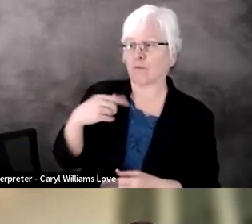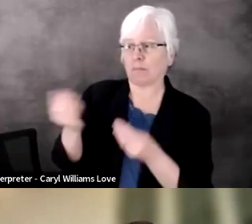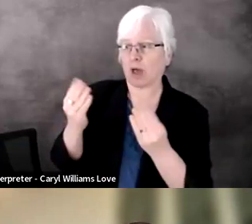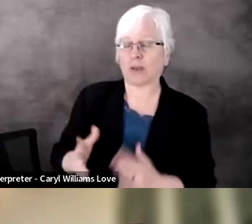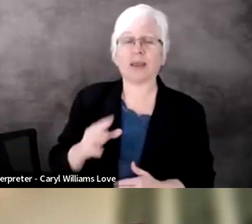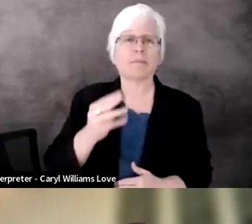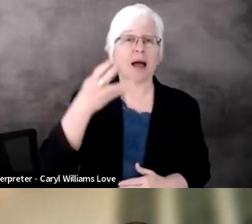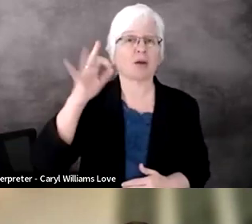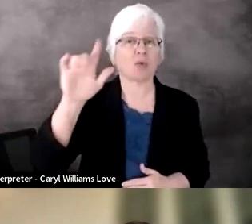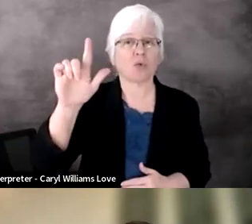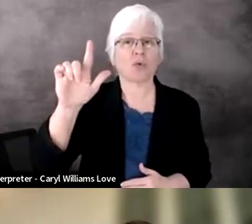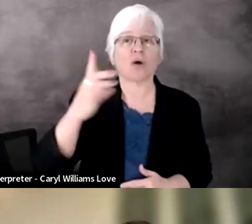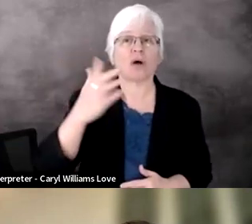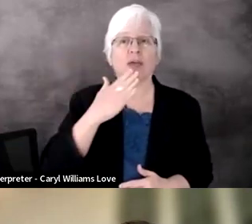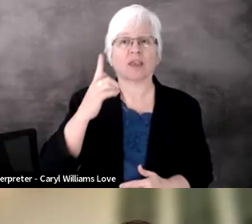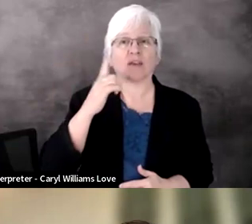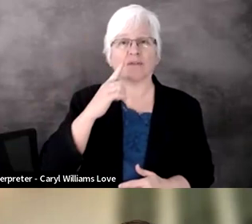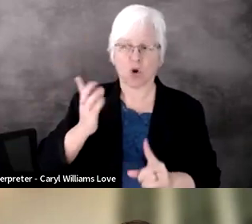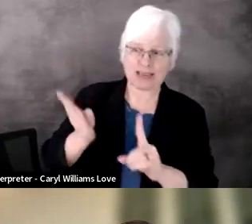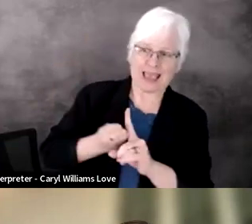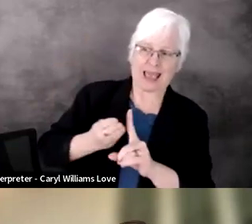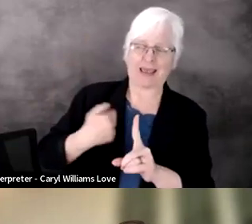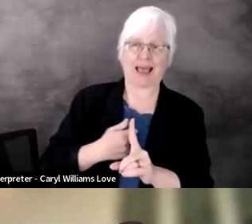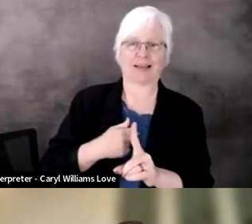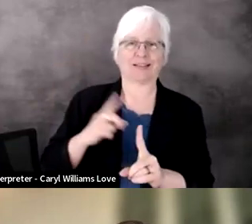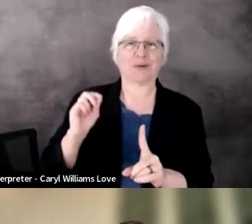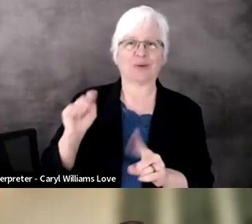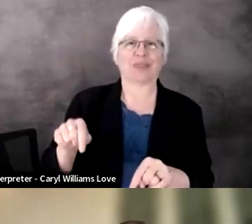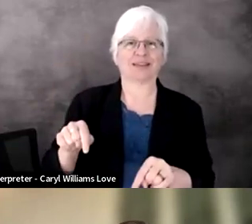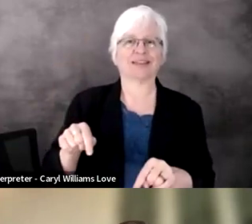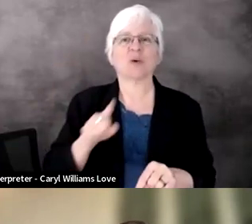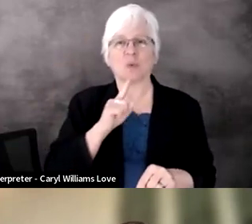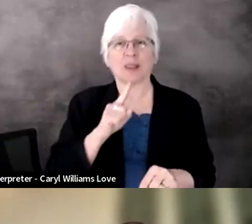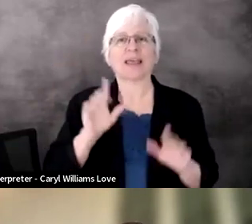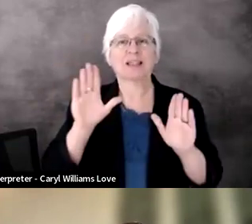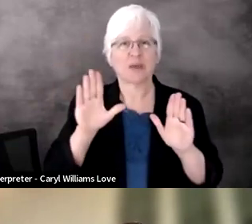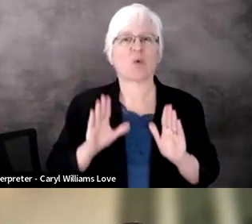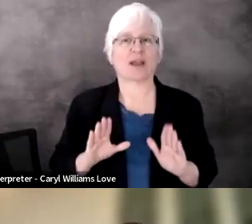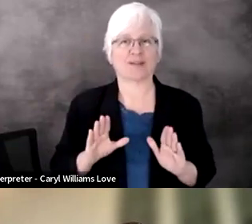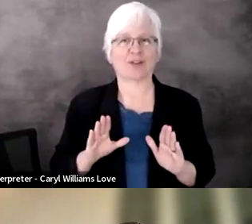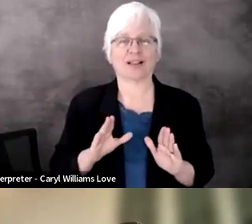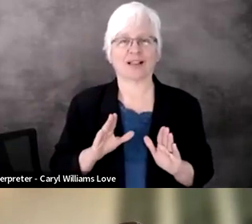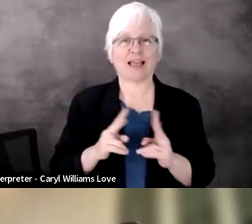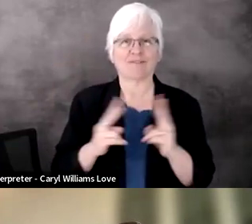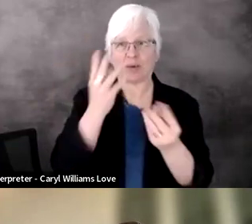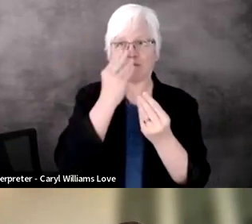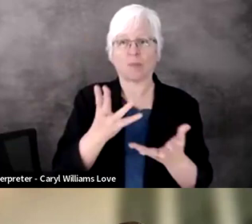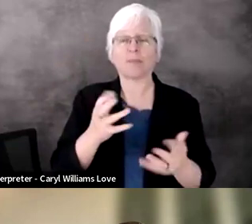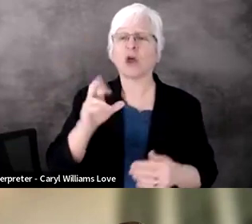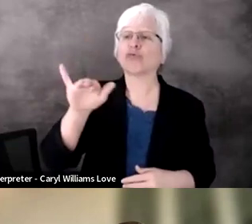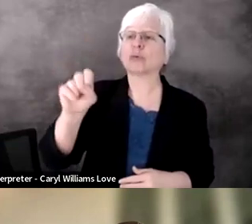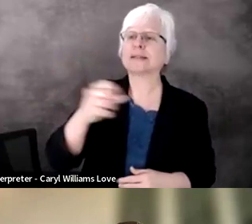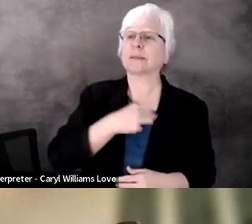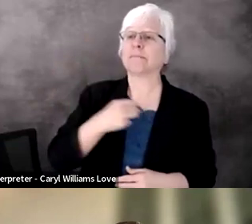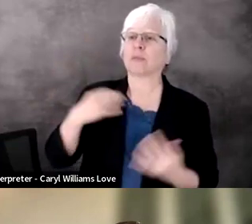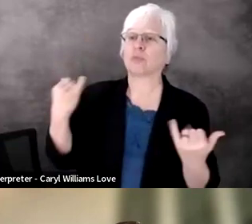for getting us to do this. This has been really wonderful and I think very informative. CRIS members, we're gonna take a